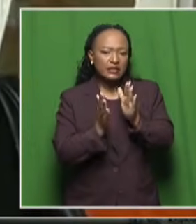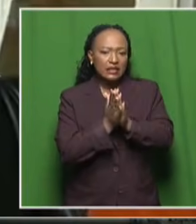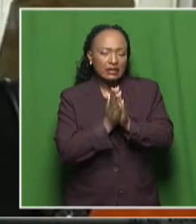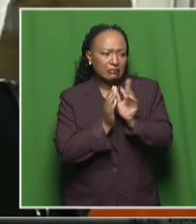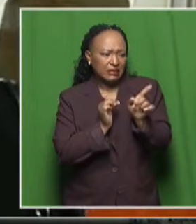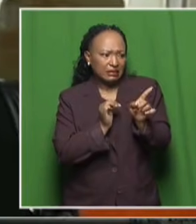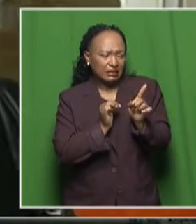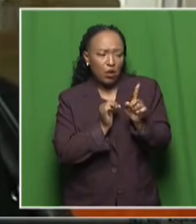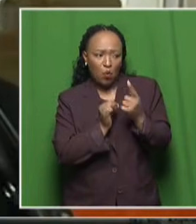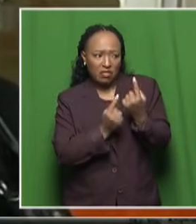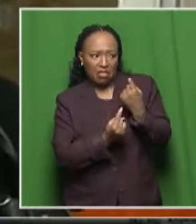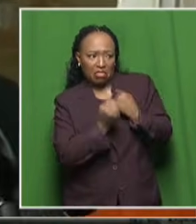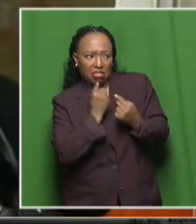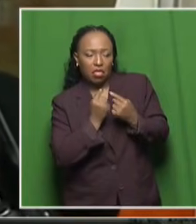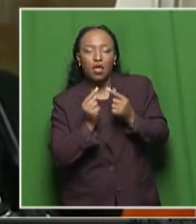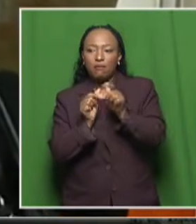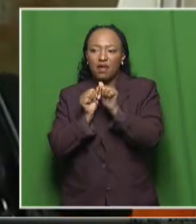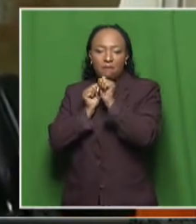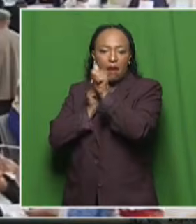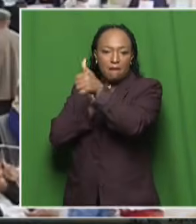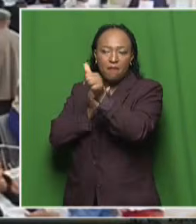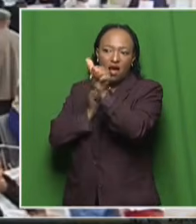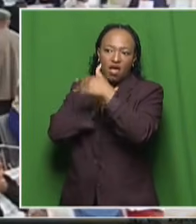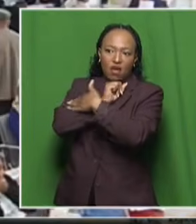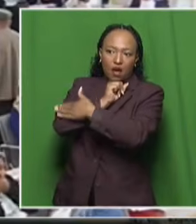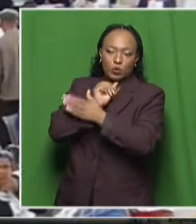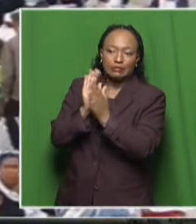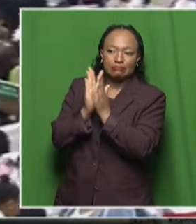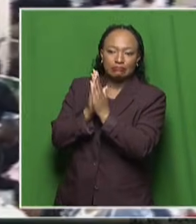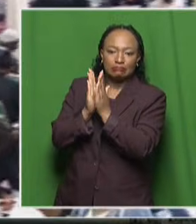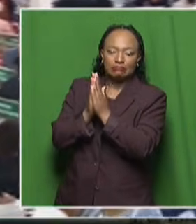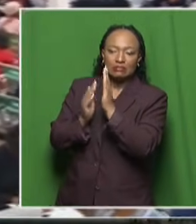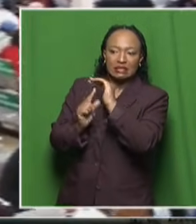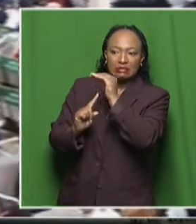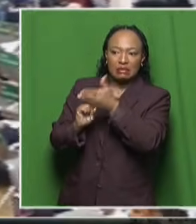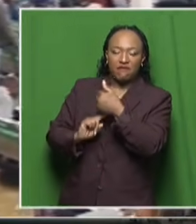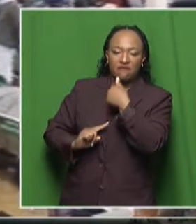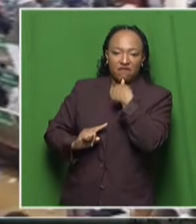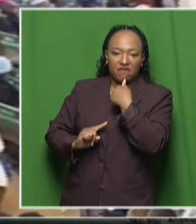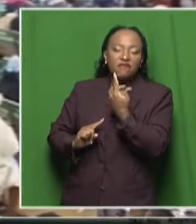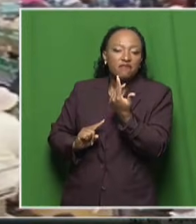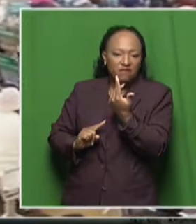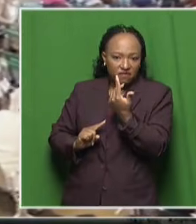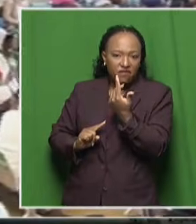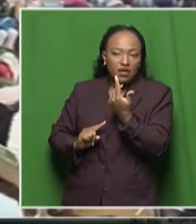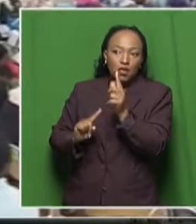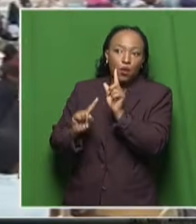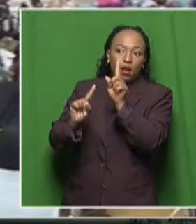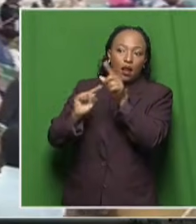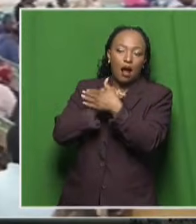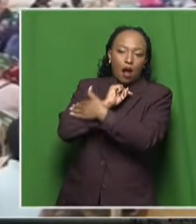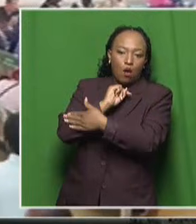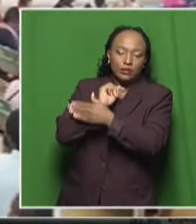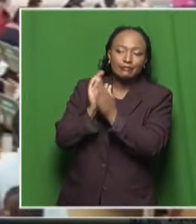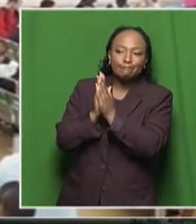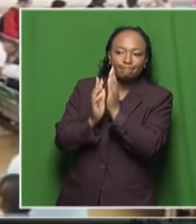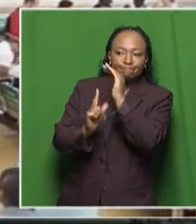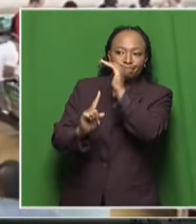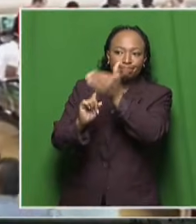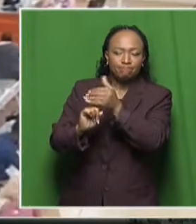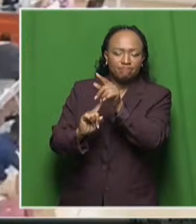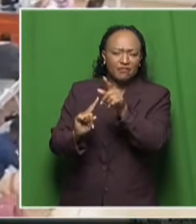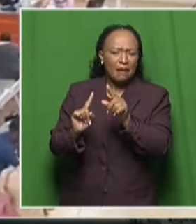from persecution. That's why they are in a third country to seek refugee status. It's unprecedented and